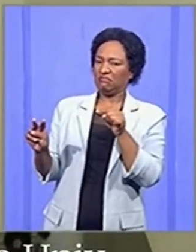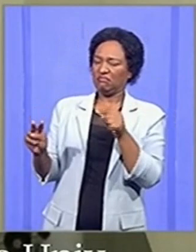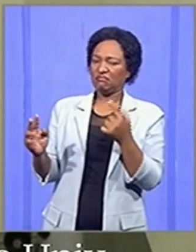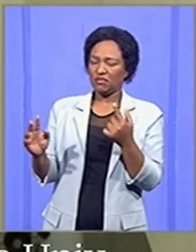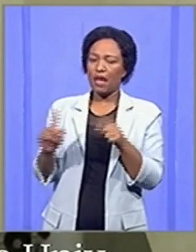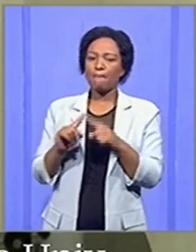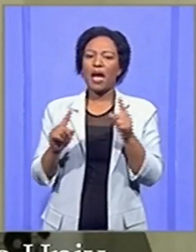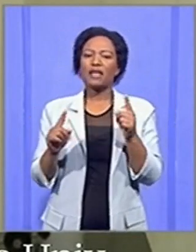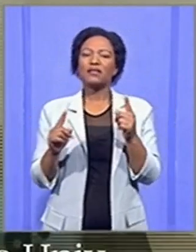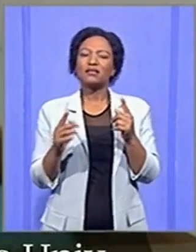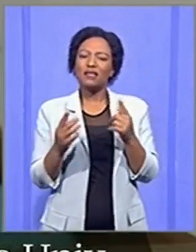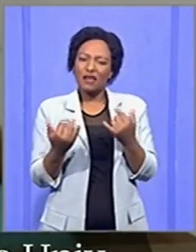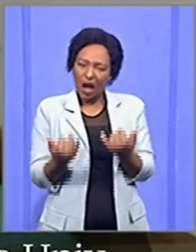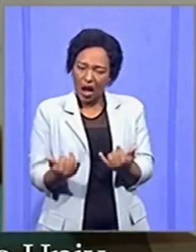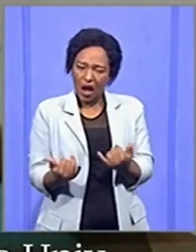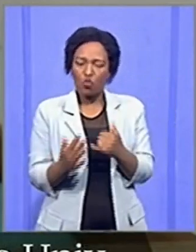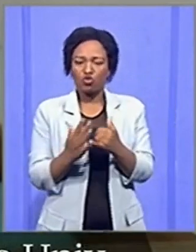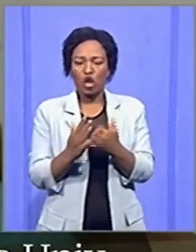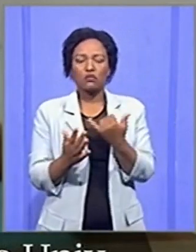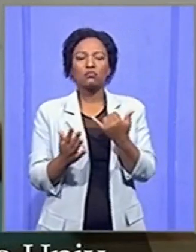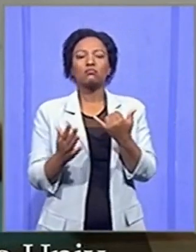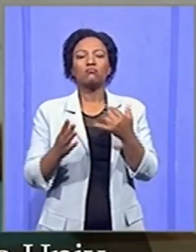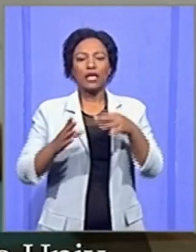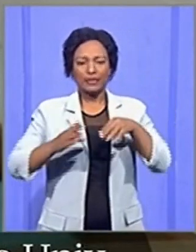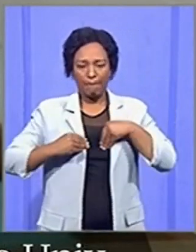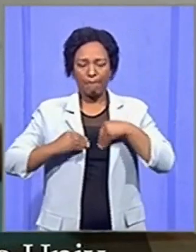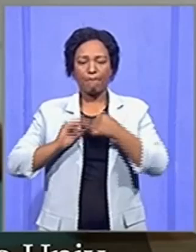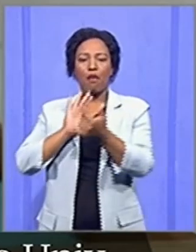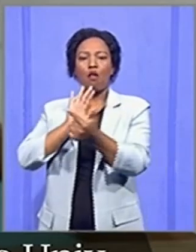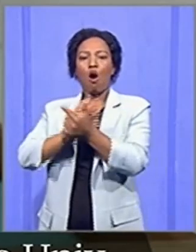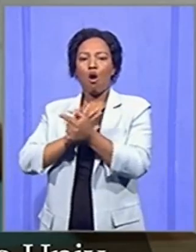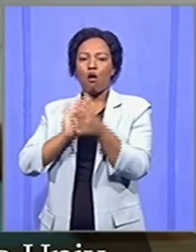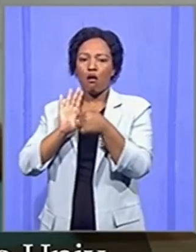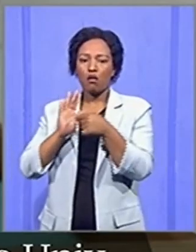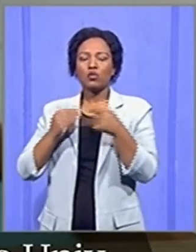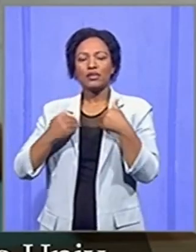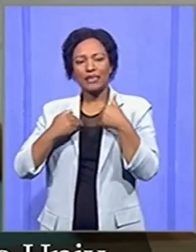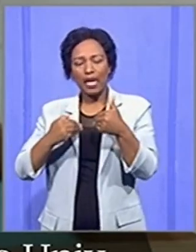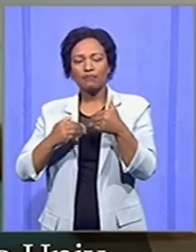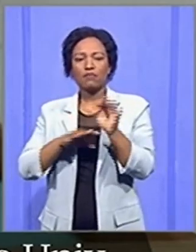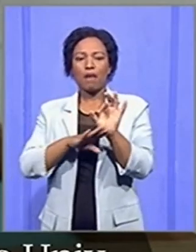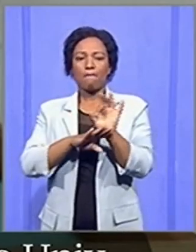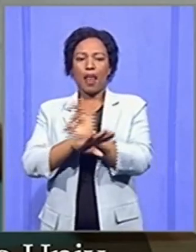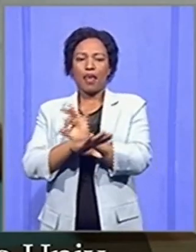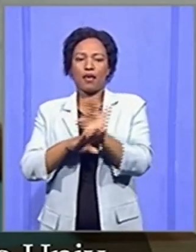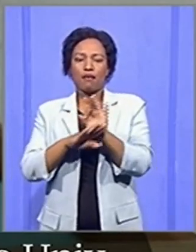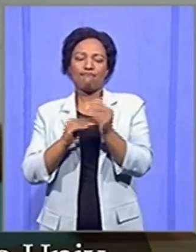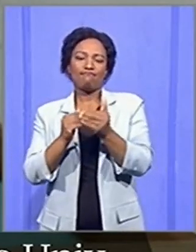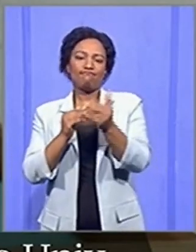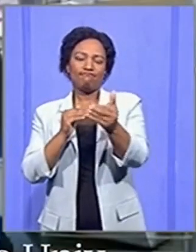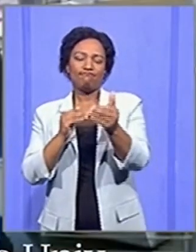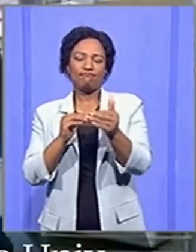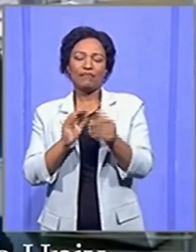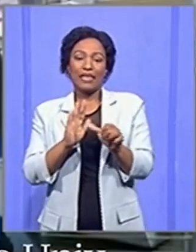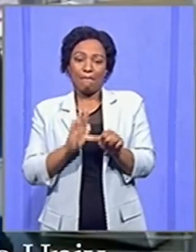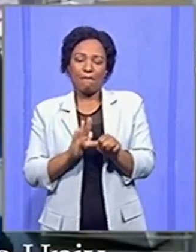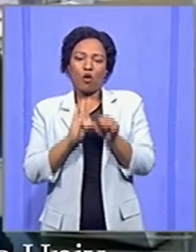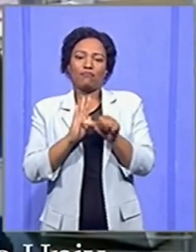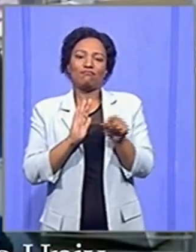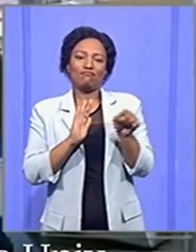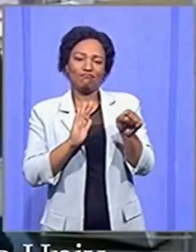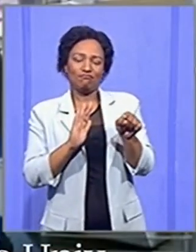ke tumello ya molao gore jwale ditlhophiso di ka qala. ke yona fela ntho bohlokwa ka